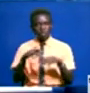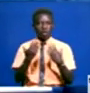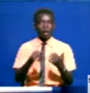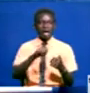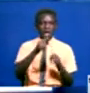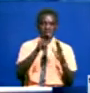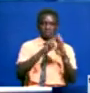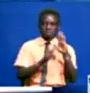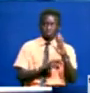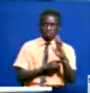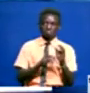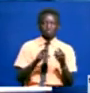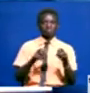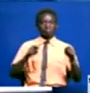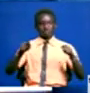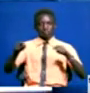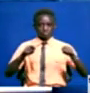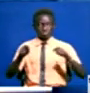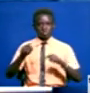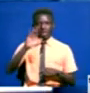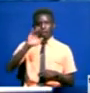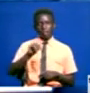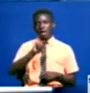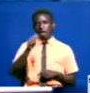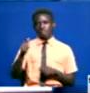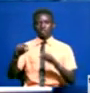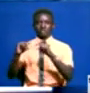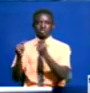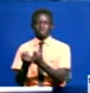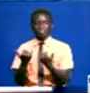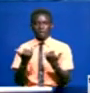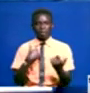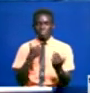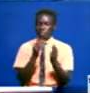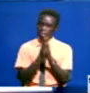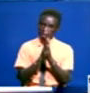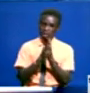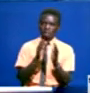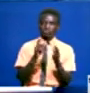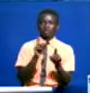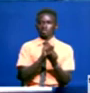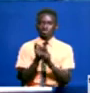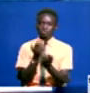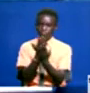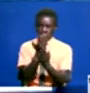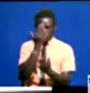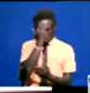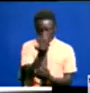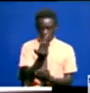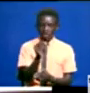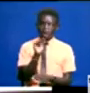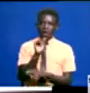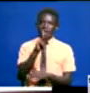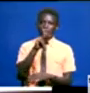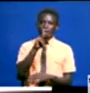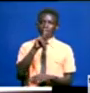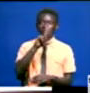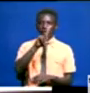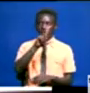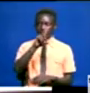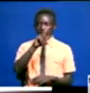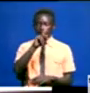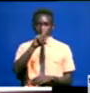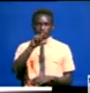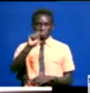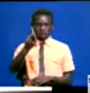the Council of Legal Education. So it is our prayer and it is our humble request that KSL should reconsider their decision. Kwa mujibu wa sheria ya